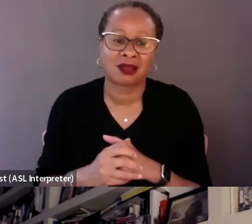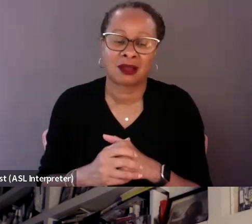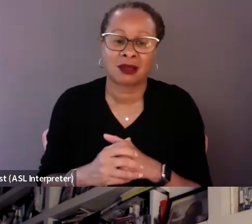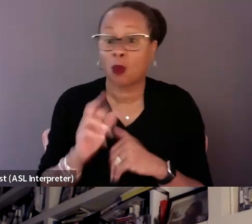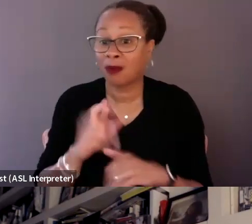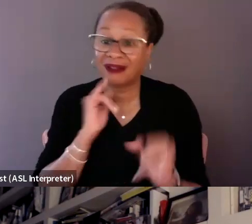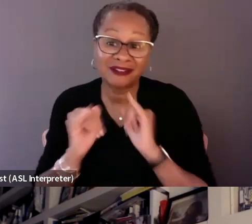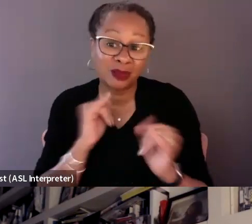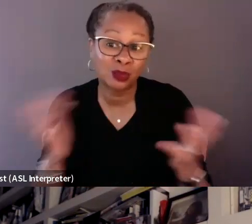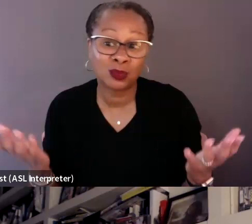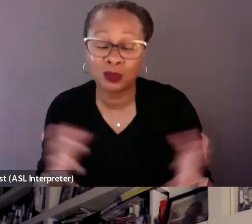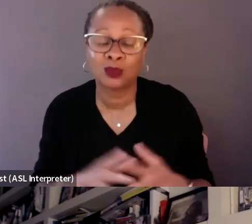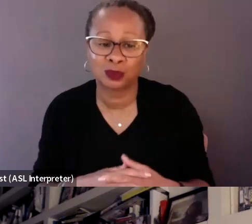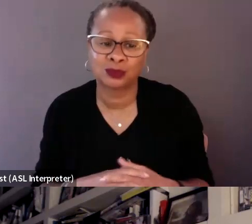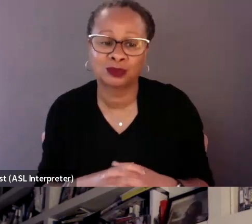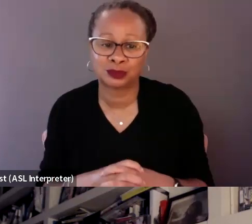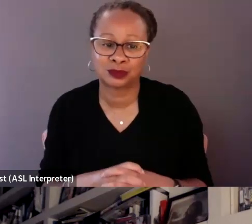interview.